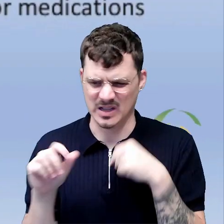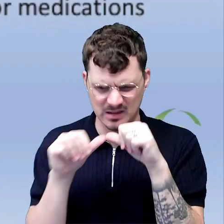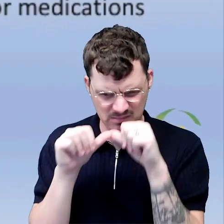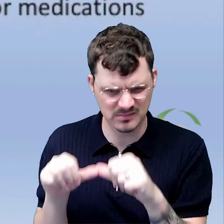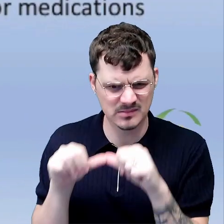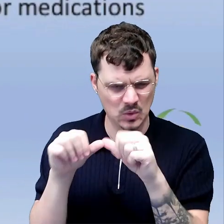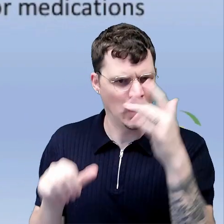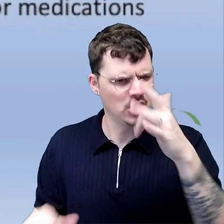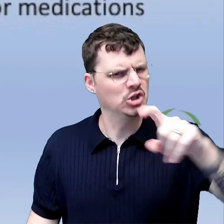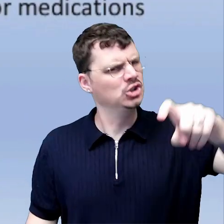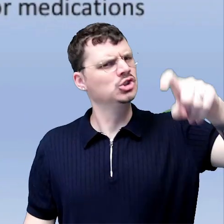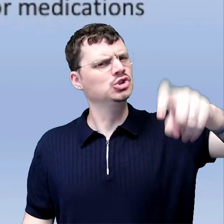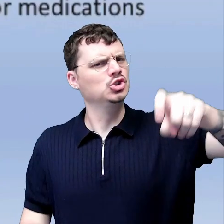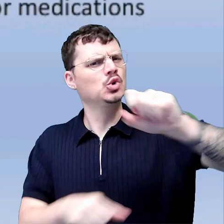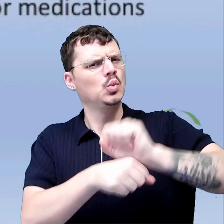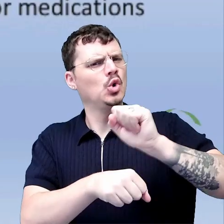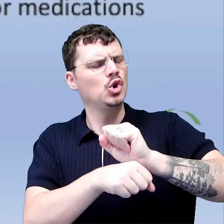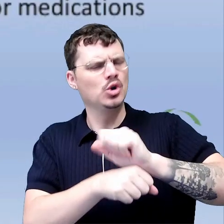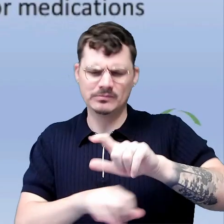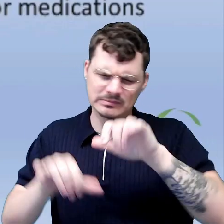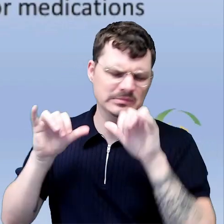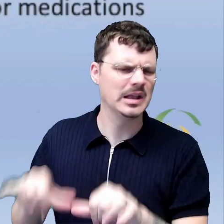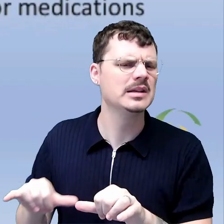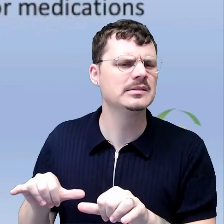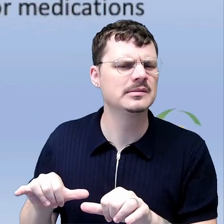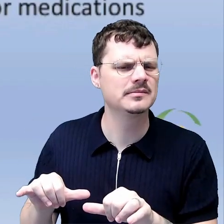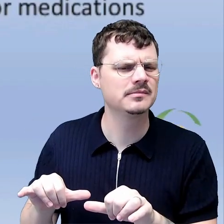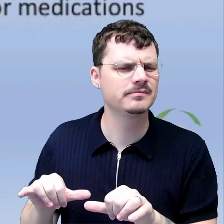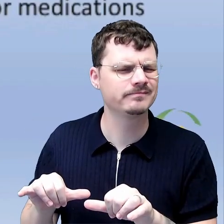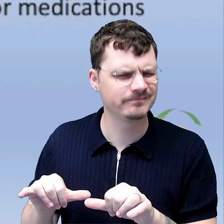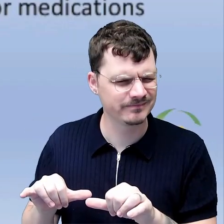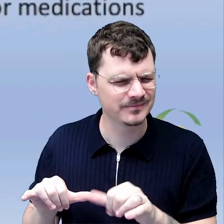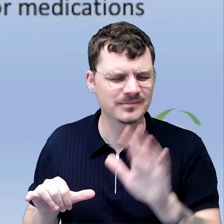think they should work. And